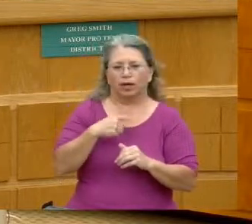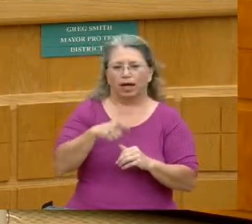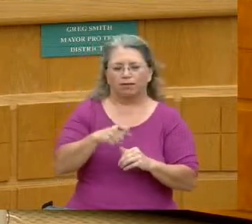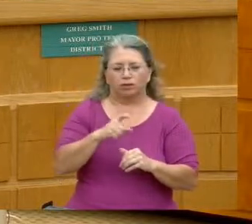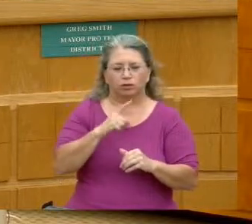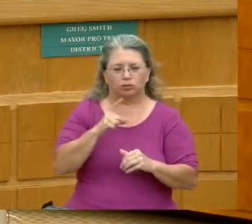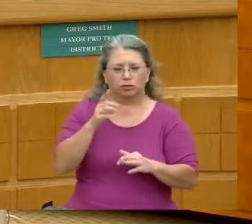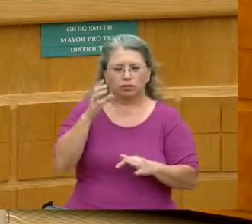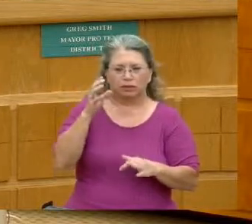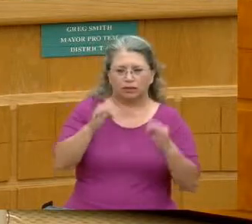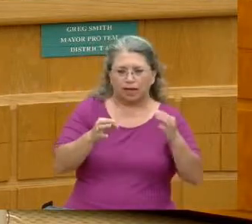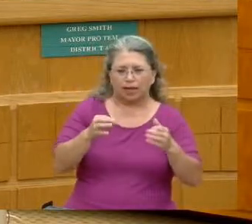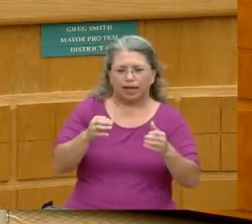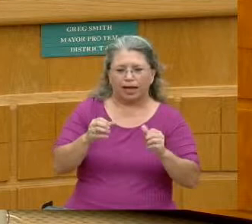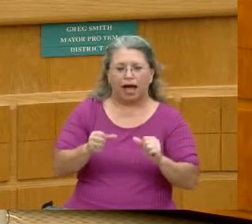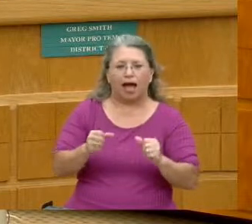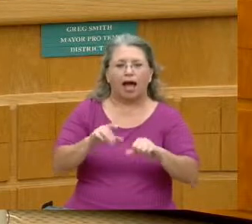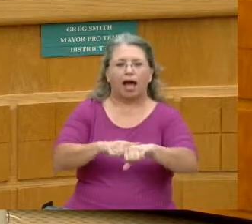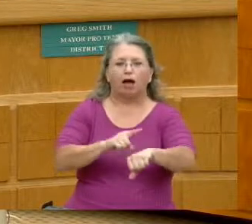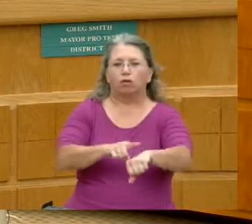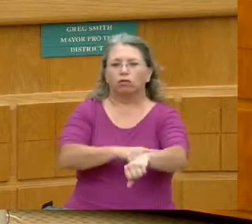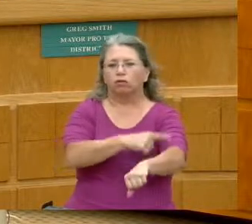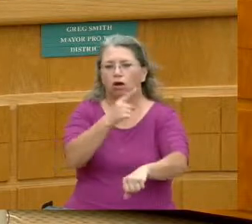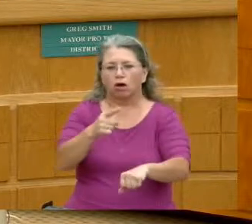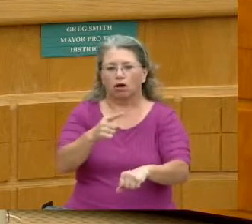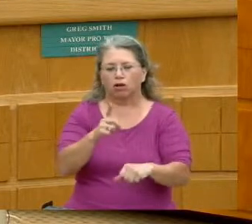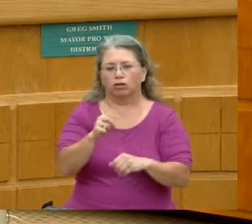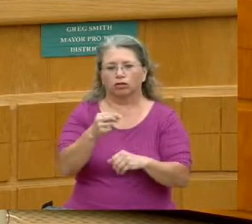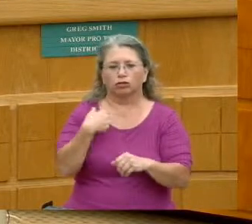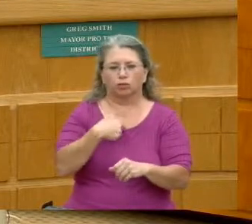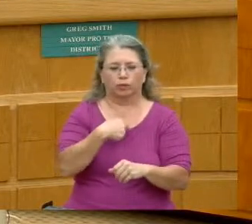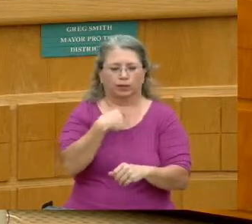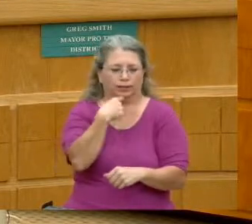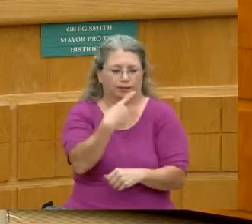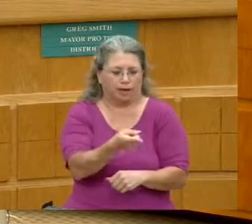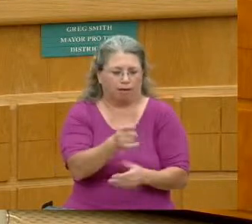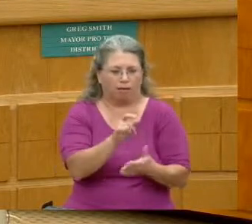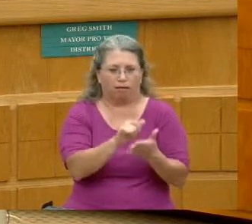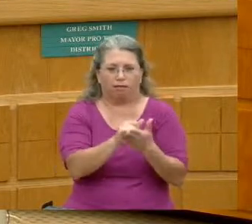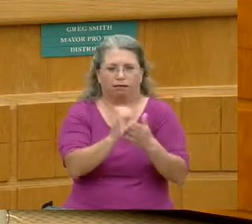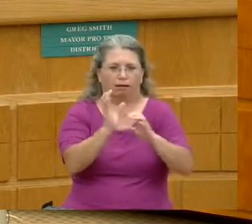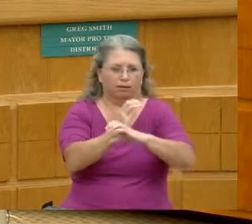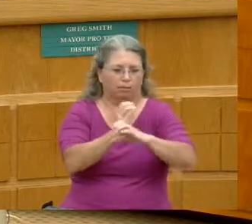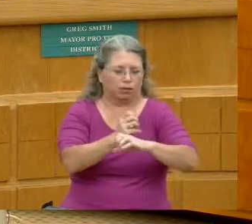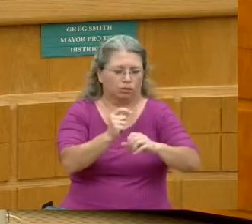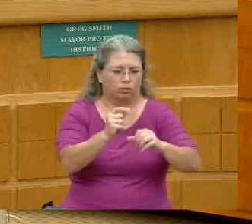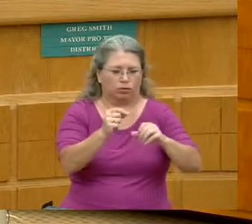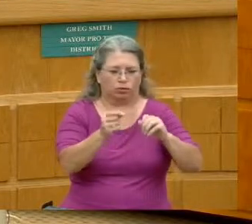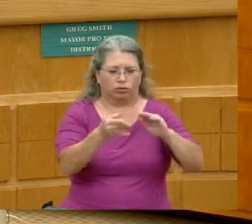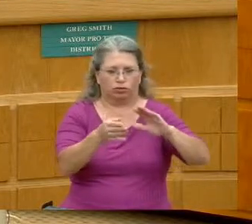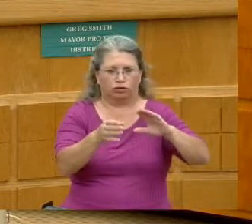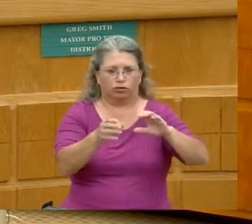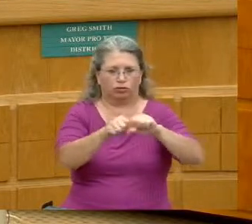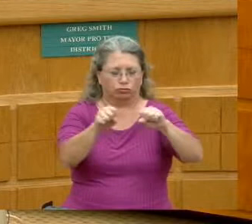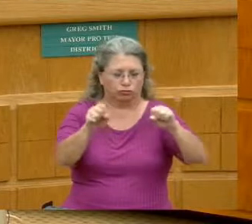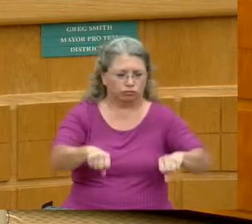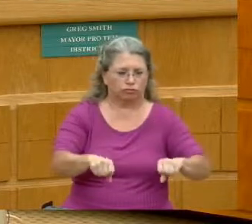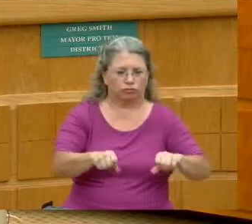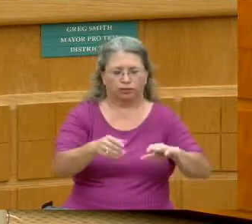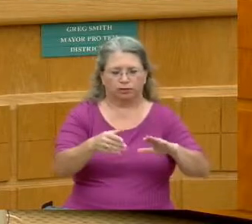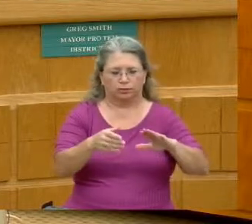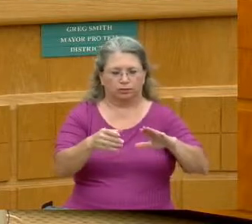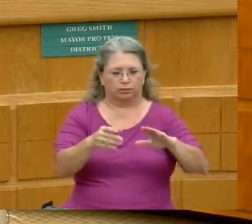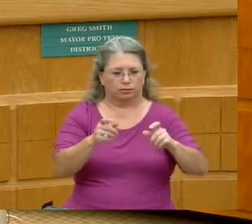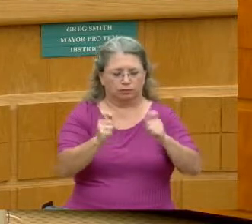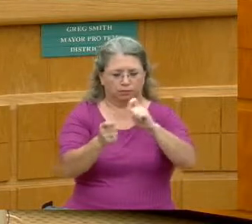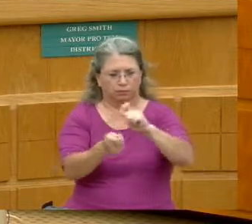decide a time frame over which the model is projecting a certain way before we decide, okay, there's really been a change and we need